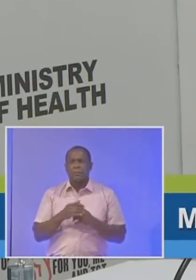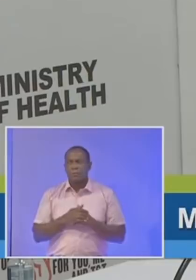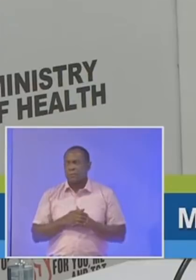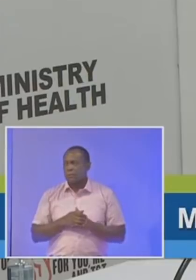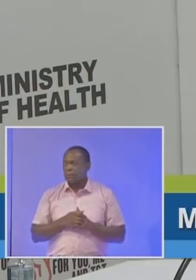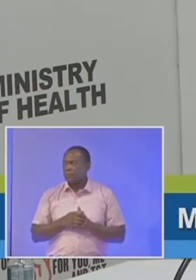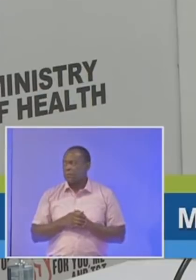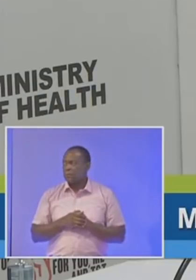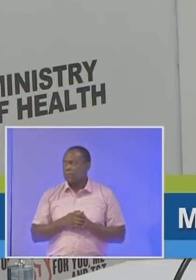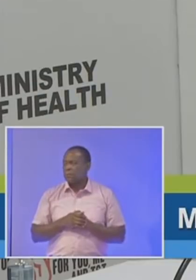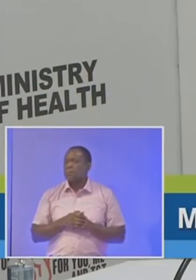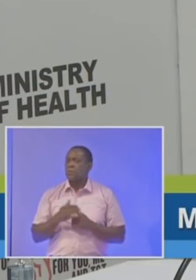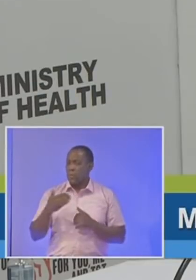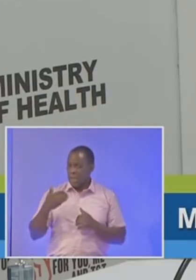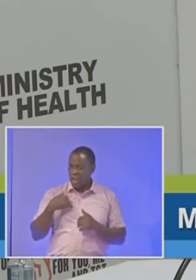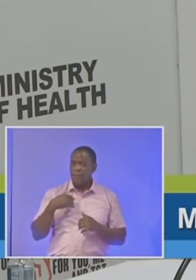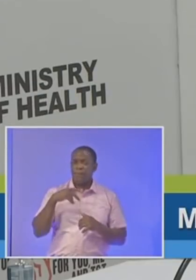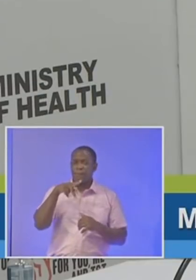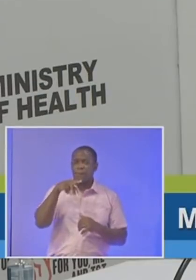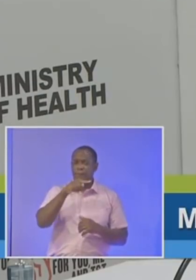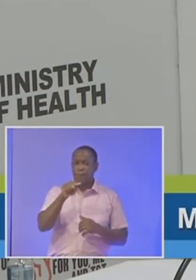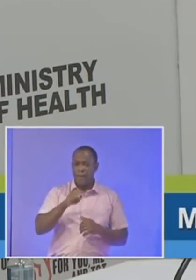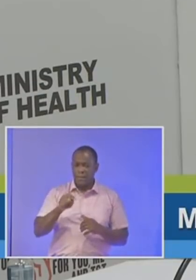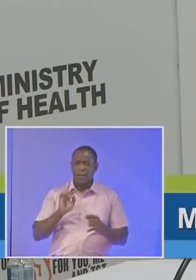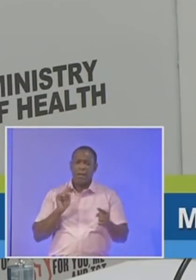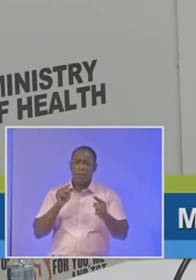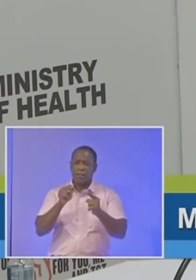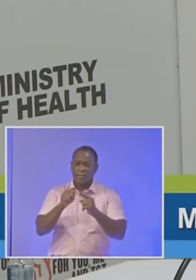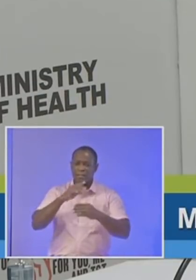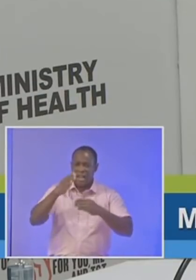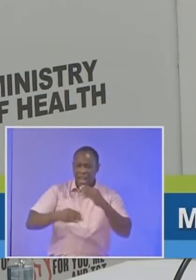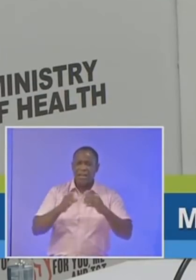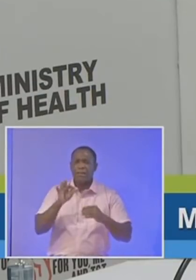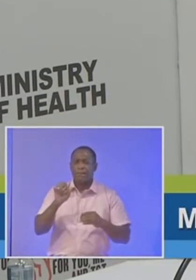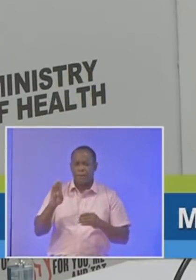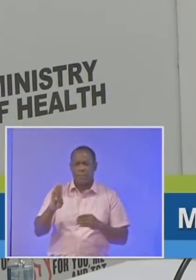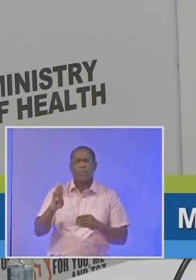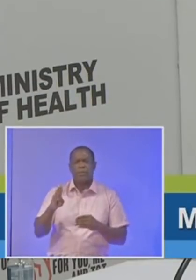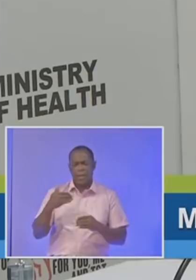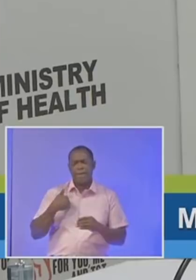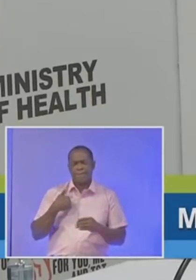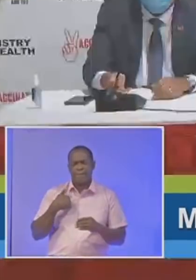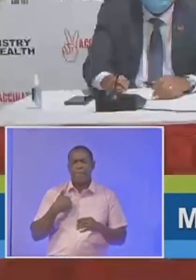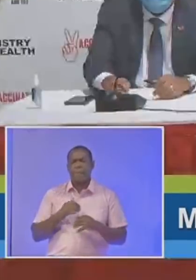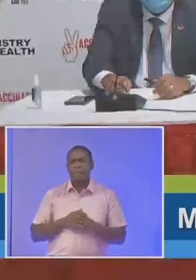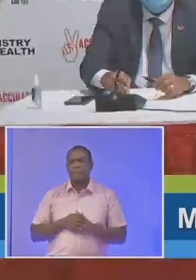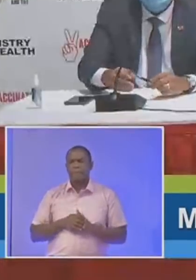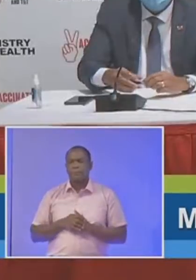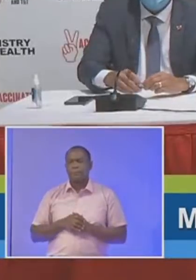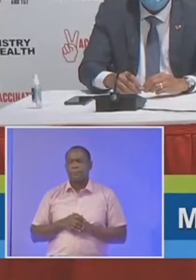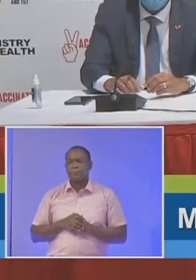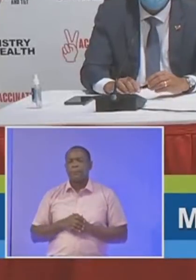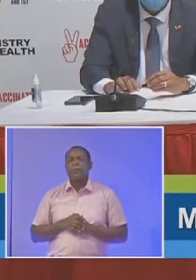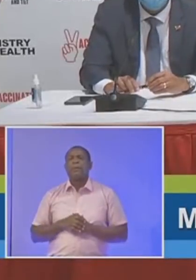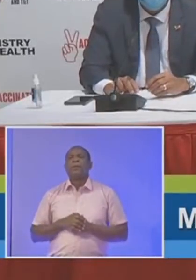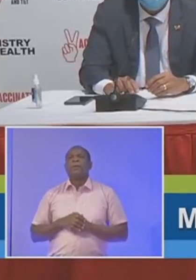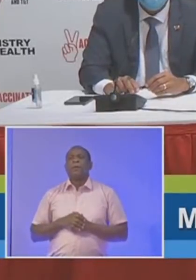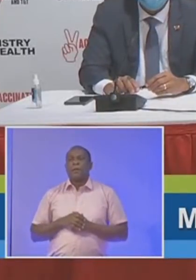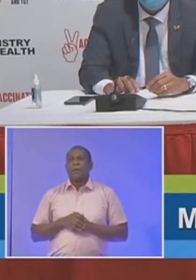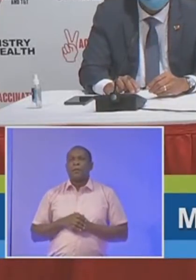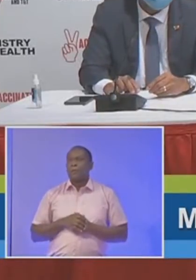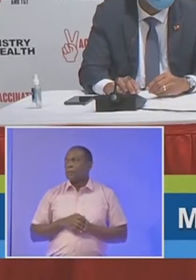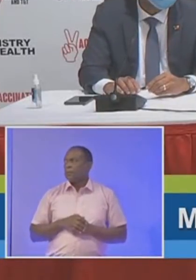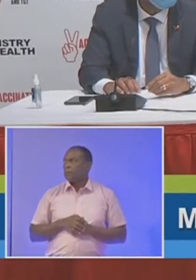of February for now, and we will make the necessary announcements once we conclude that meeting on Monday. Yeah, and prior to your question